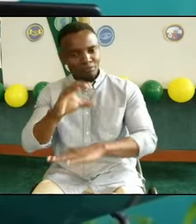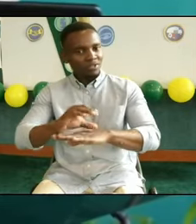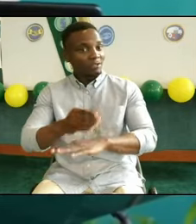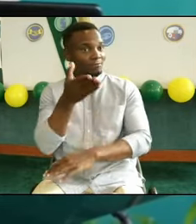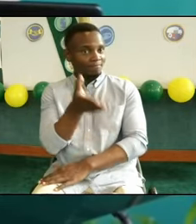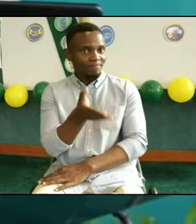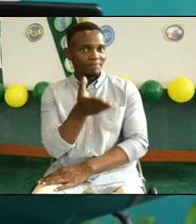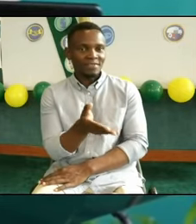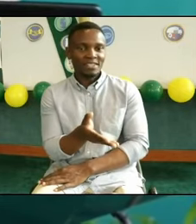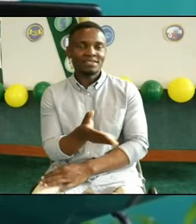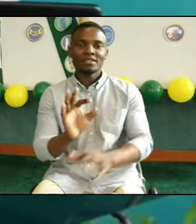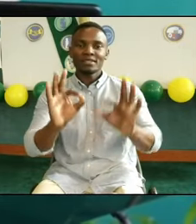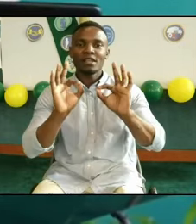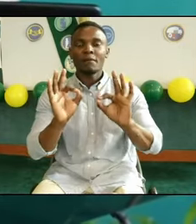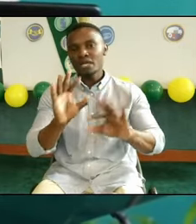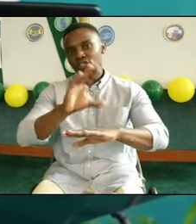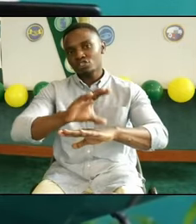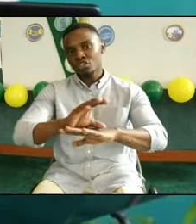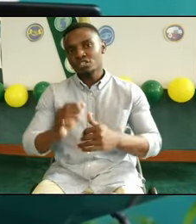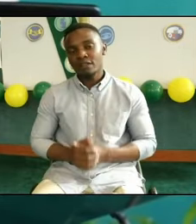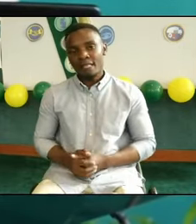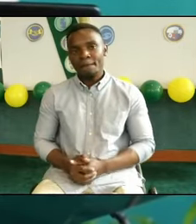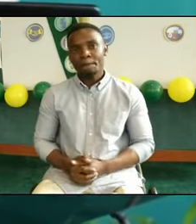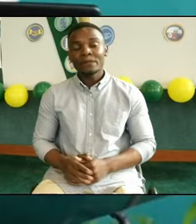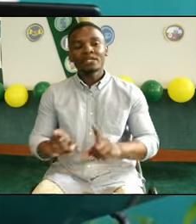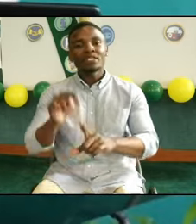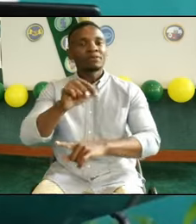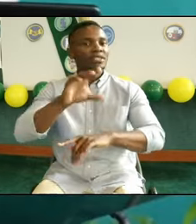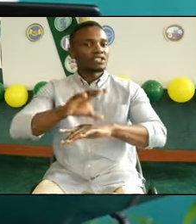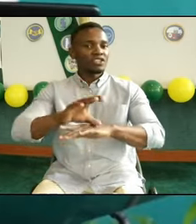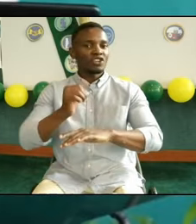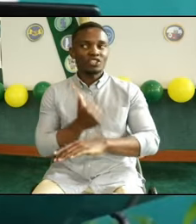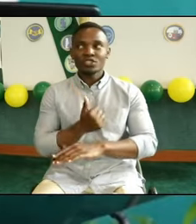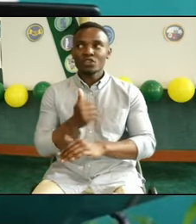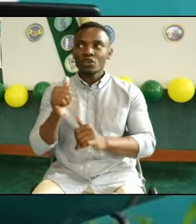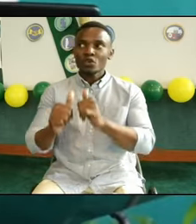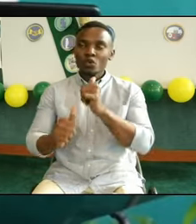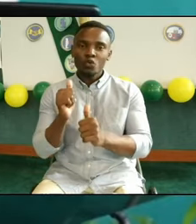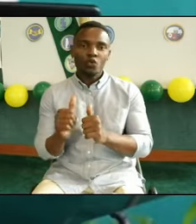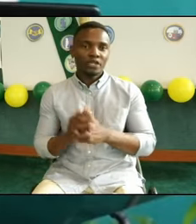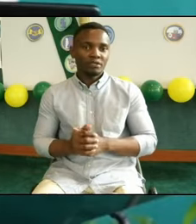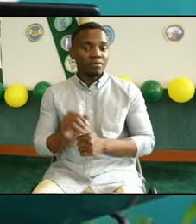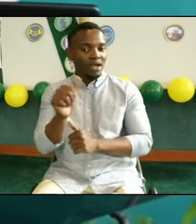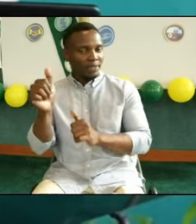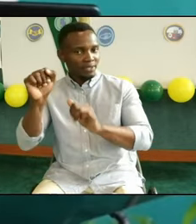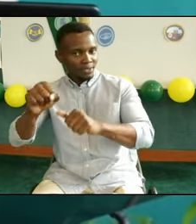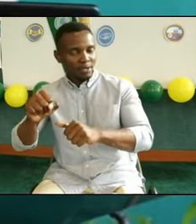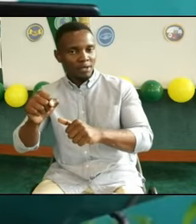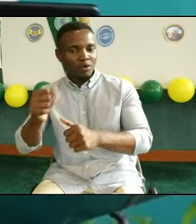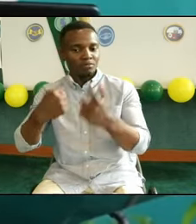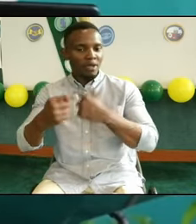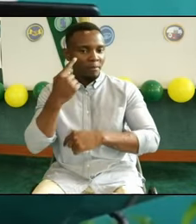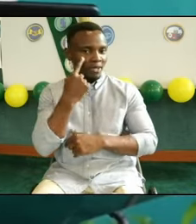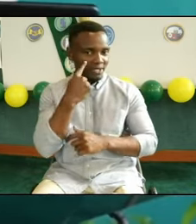is a very exceptional church. And it's a church that is a model for many churches to come and study. And